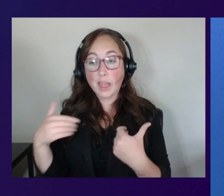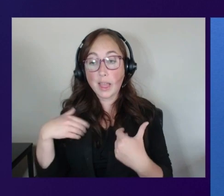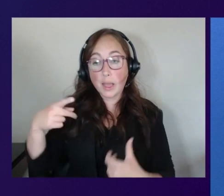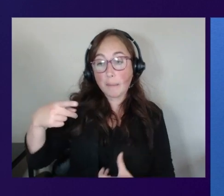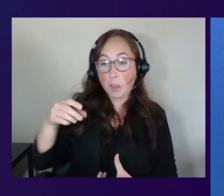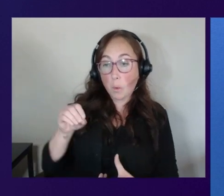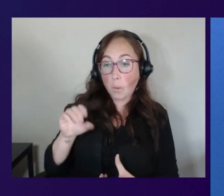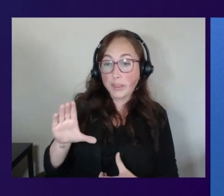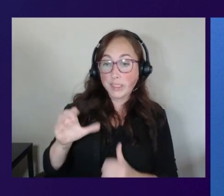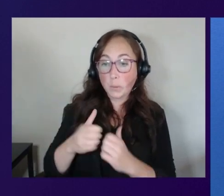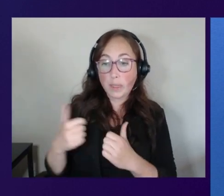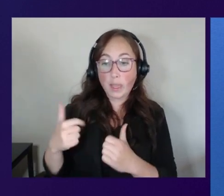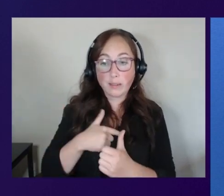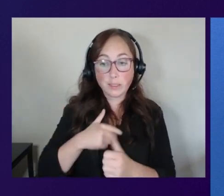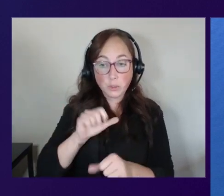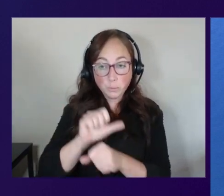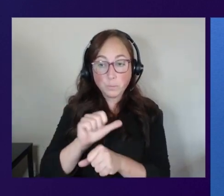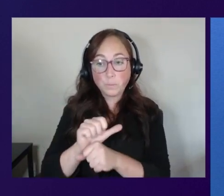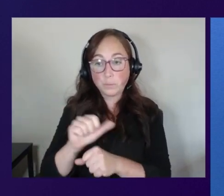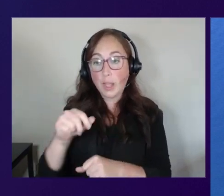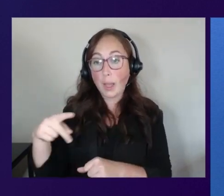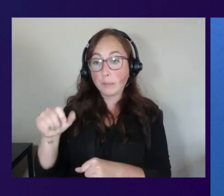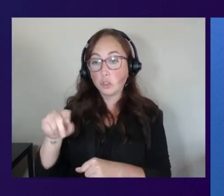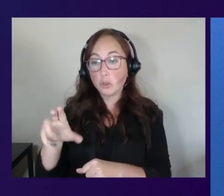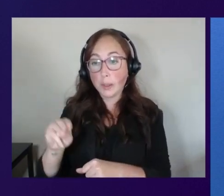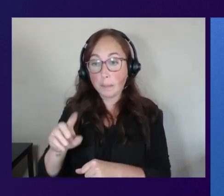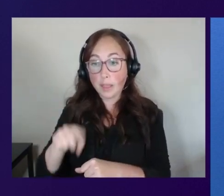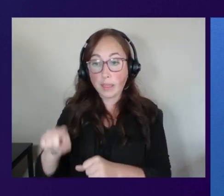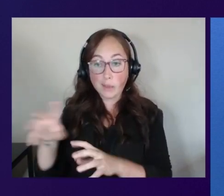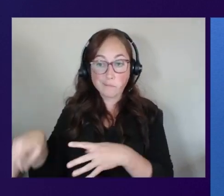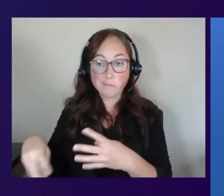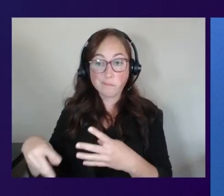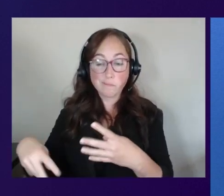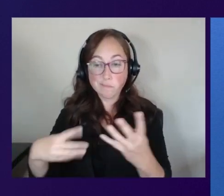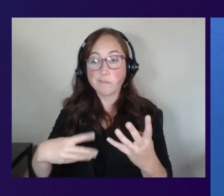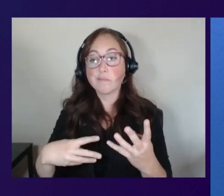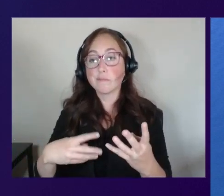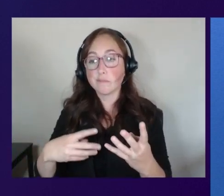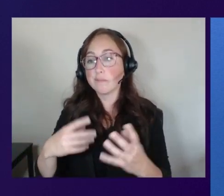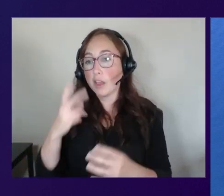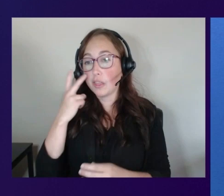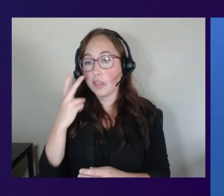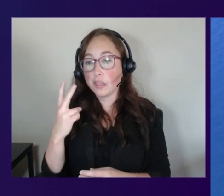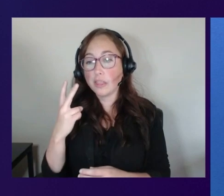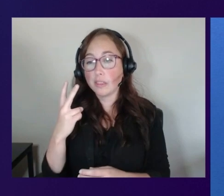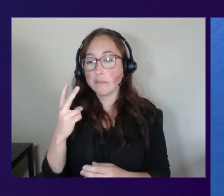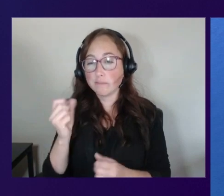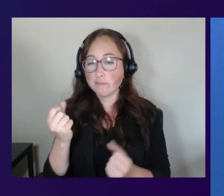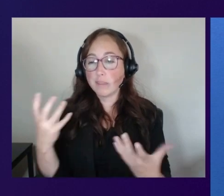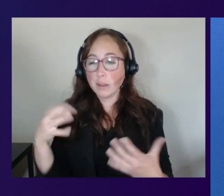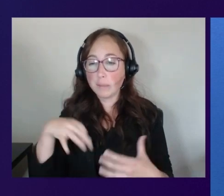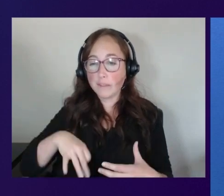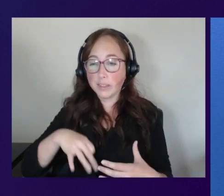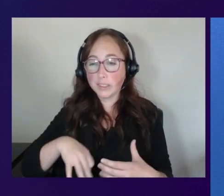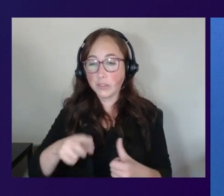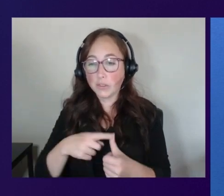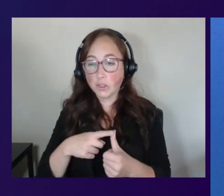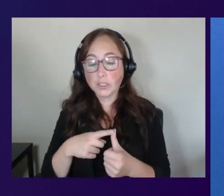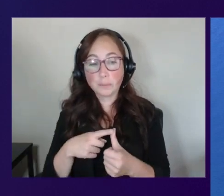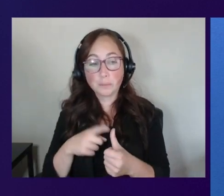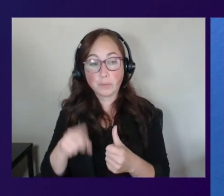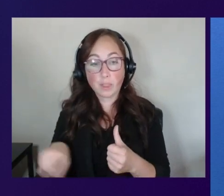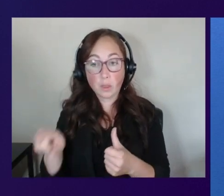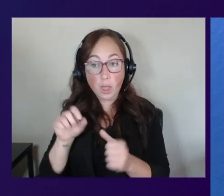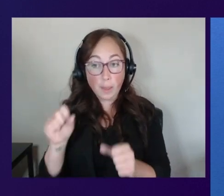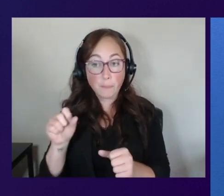on AppStream, and actually went live with that solution. And they found several benefits. First and foremost, just the fact that they were able to get these updates